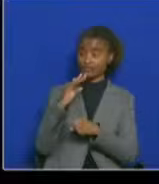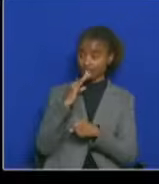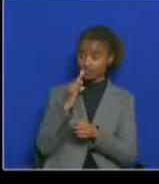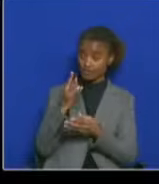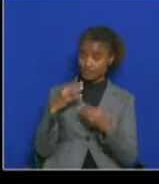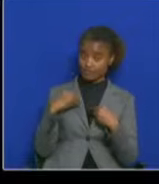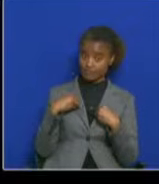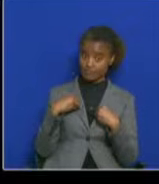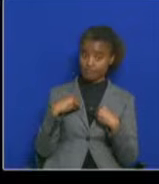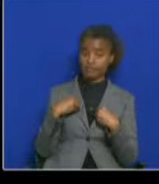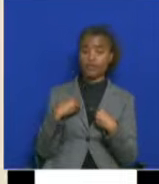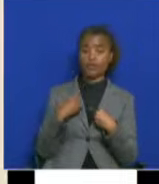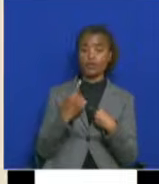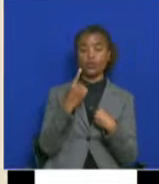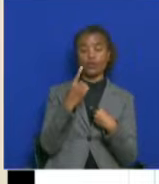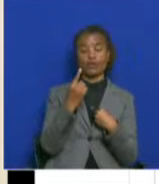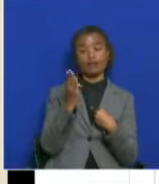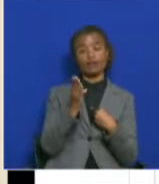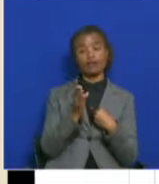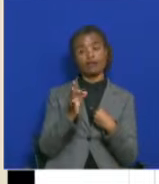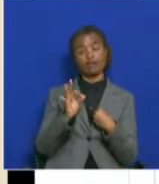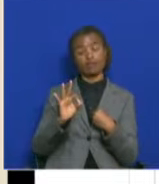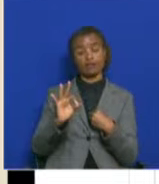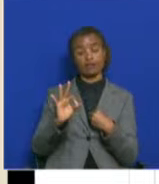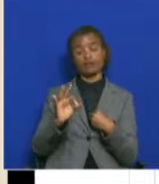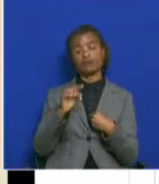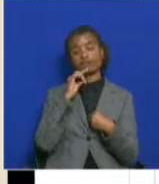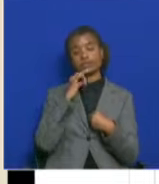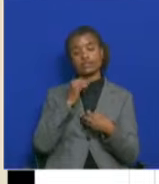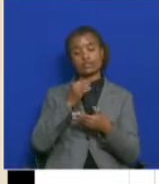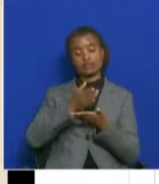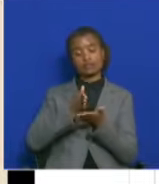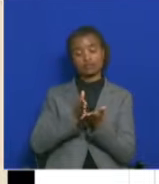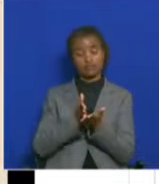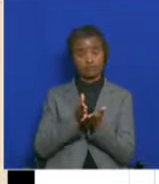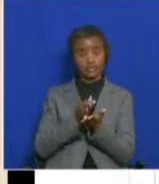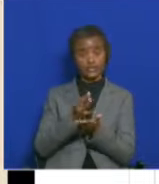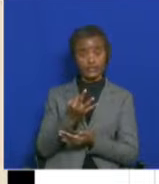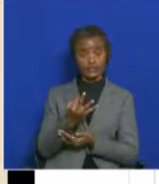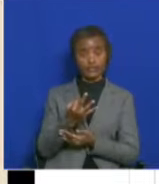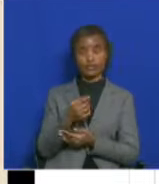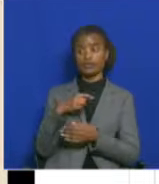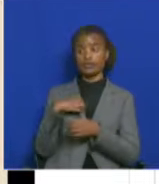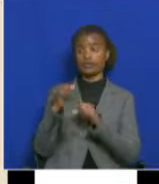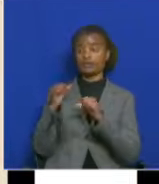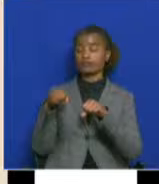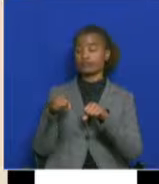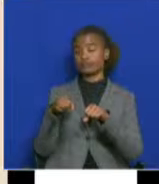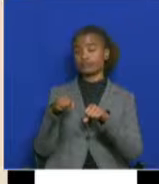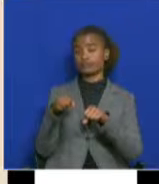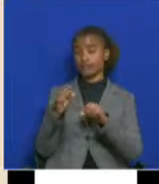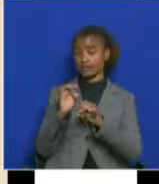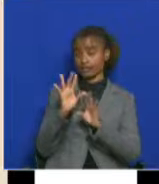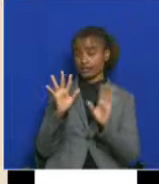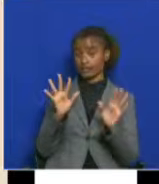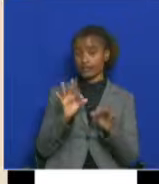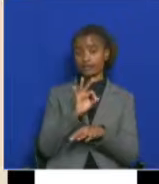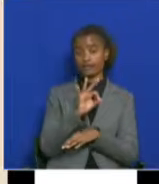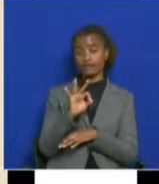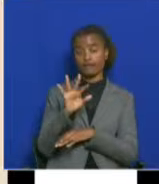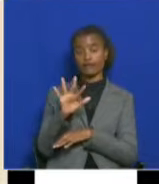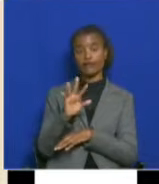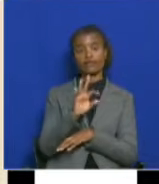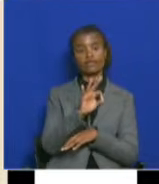2, it is clear from the agreement, 335, 3.4, and 3.5, that we will share our